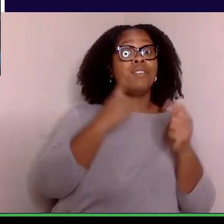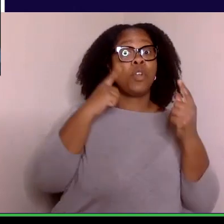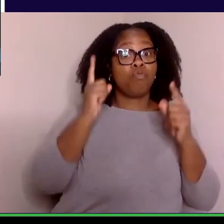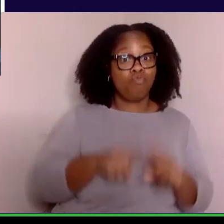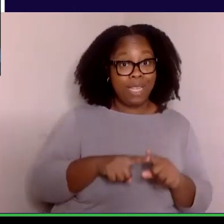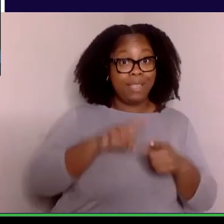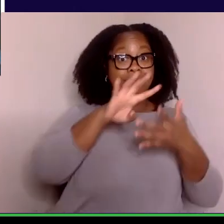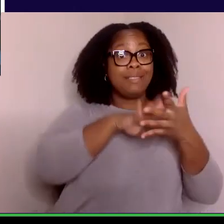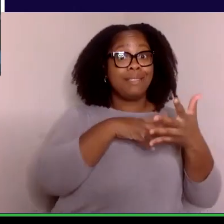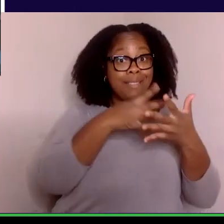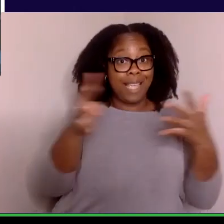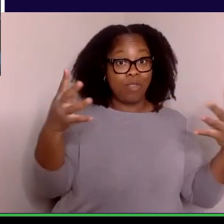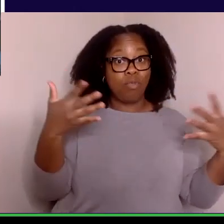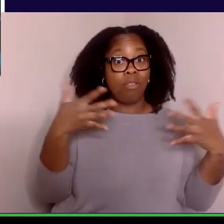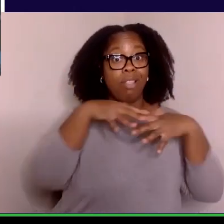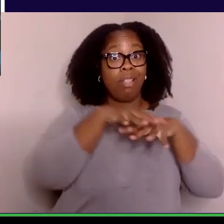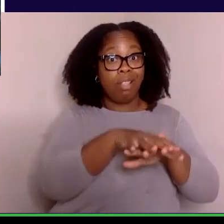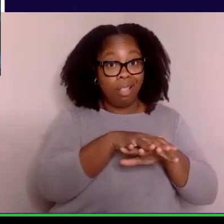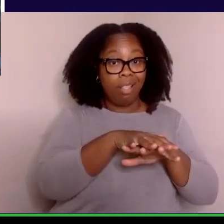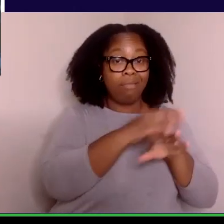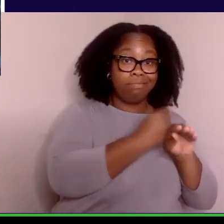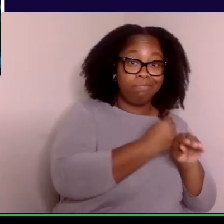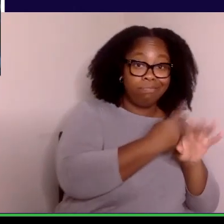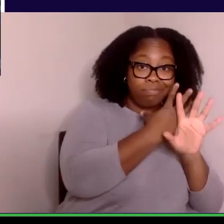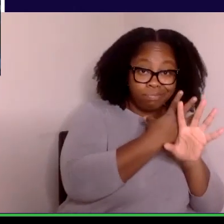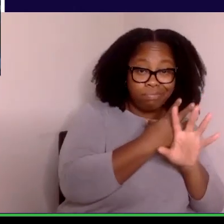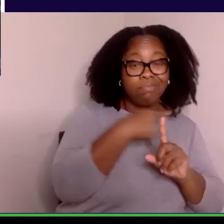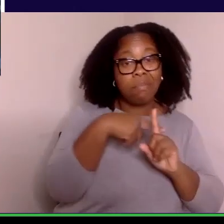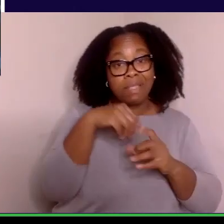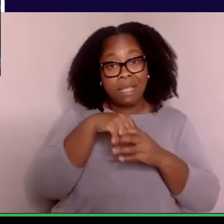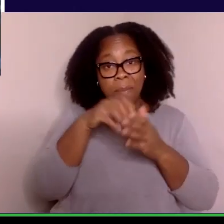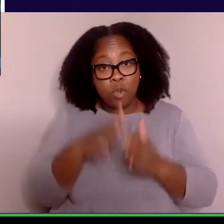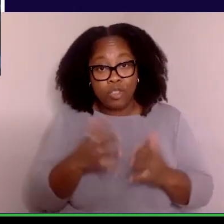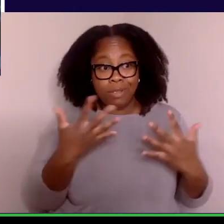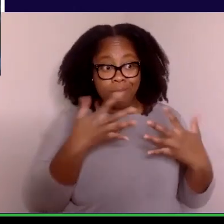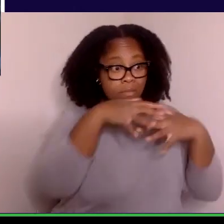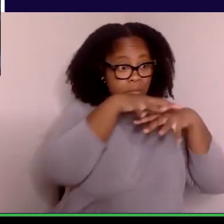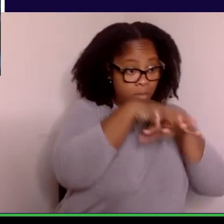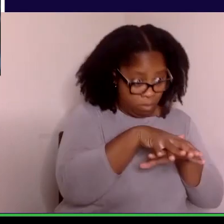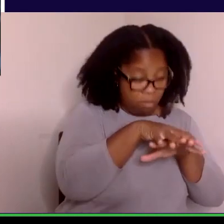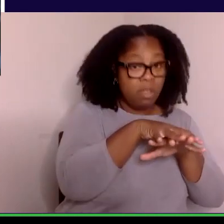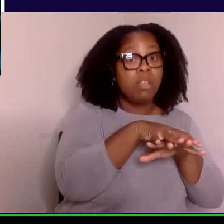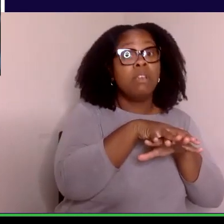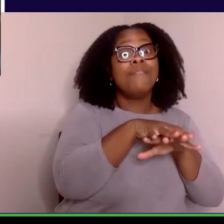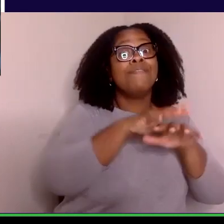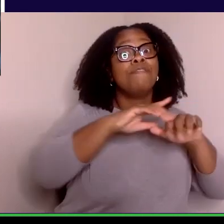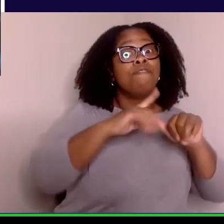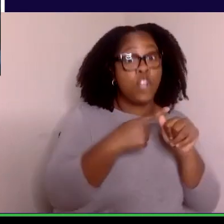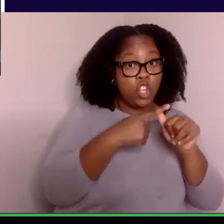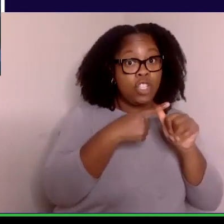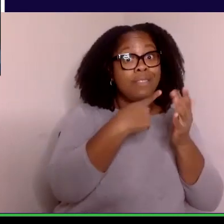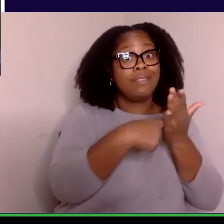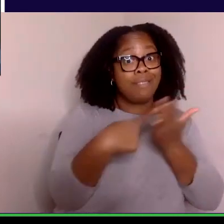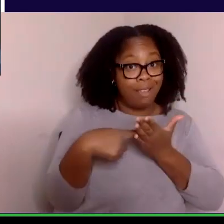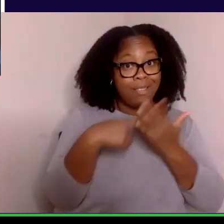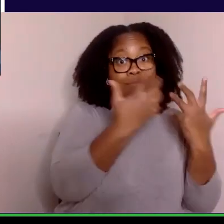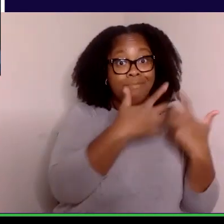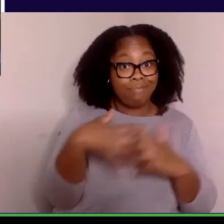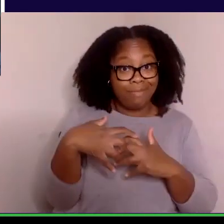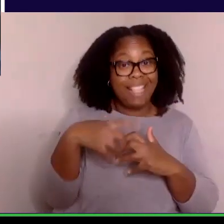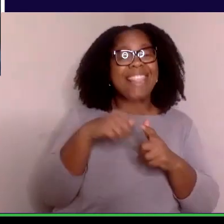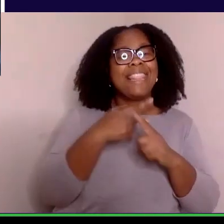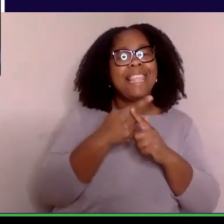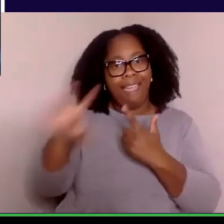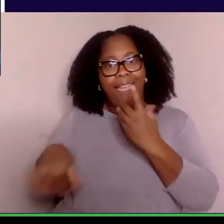that, other issues will need to be negotiated and layered onto the schedule. For